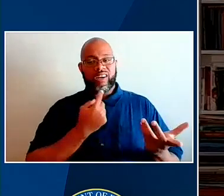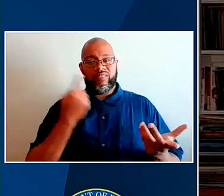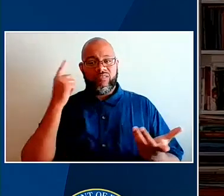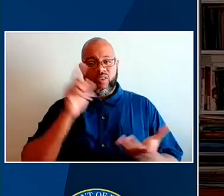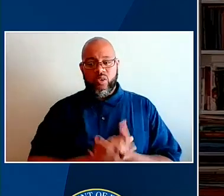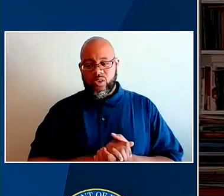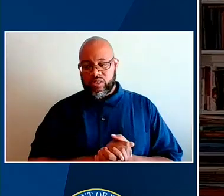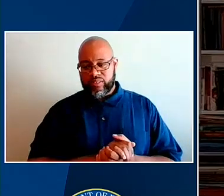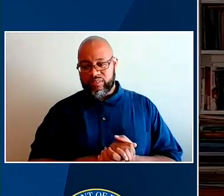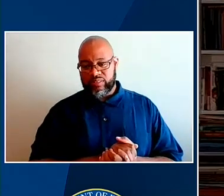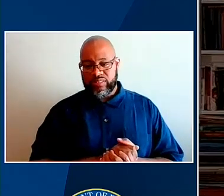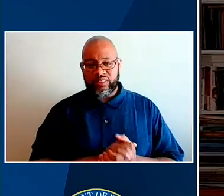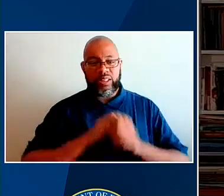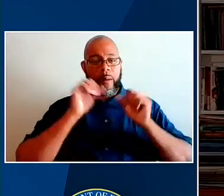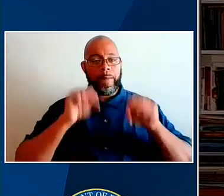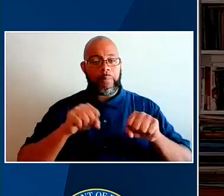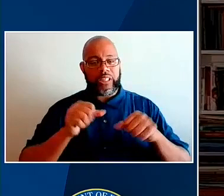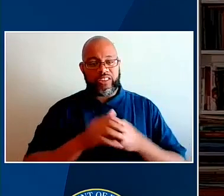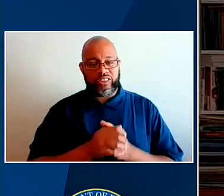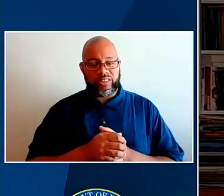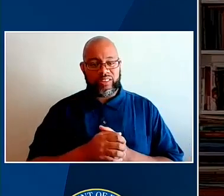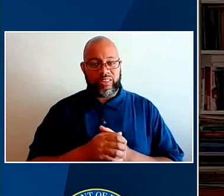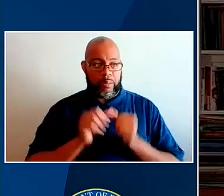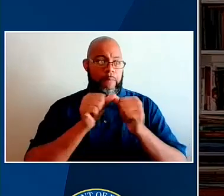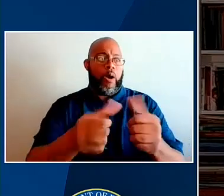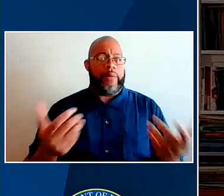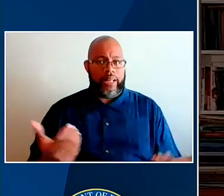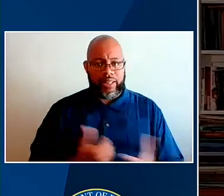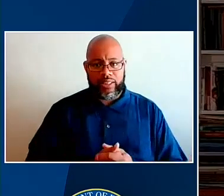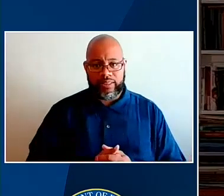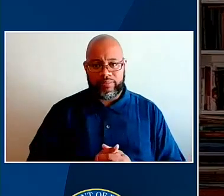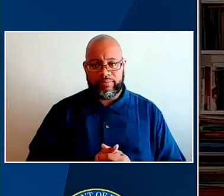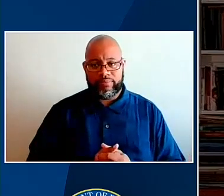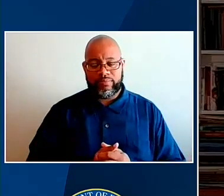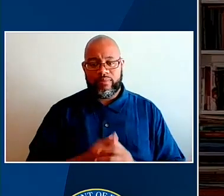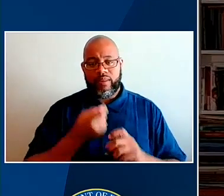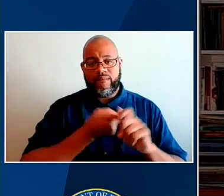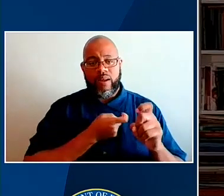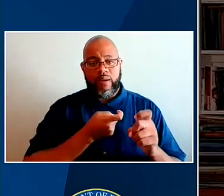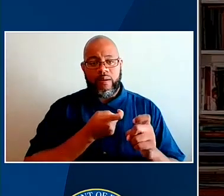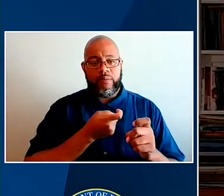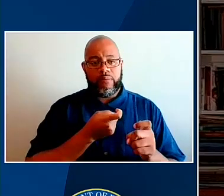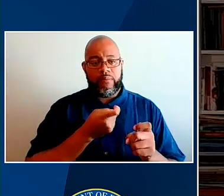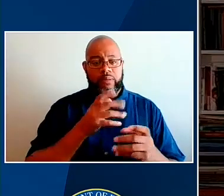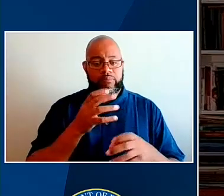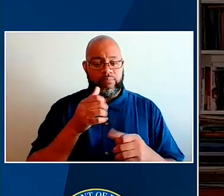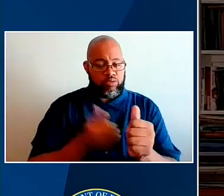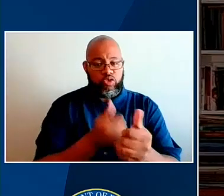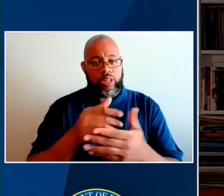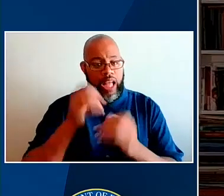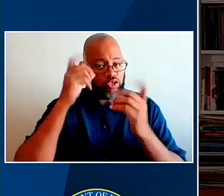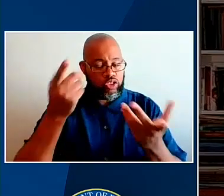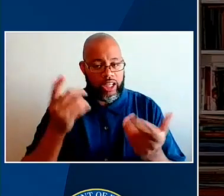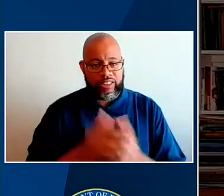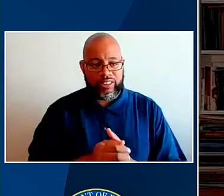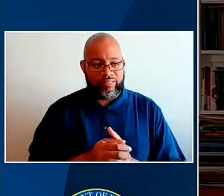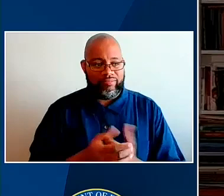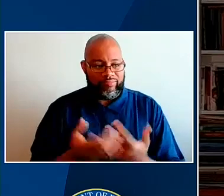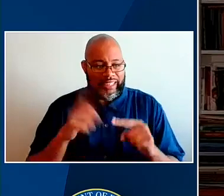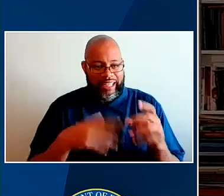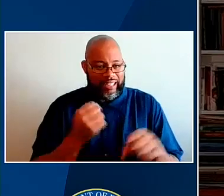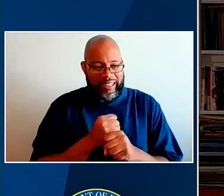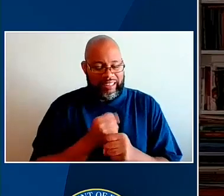know, potentially permanently from pursuing education by rendering them ineligible and giving